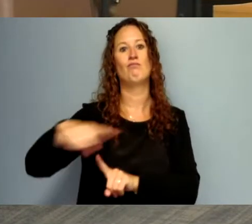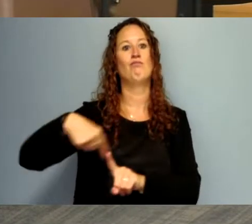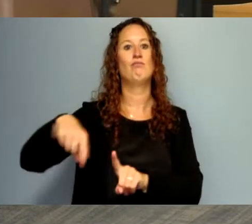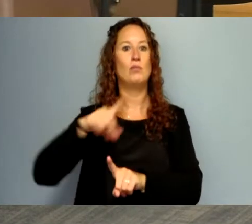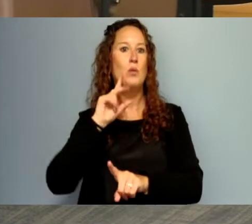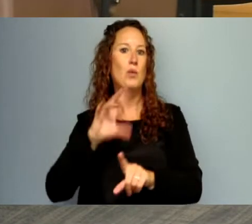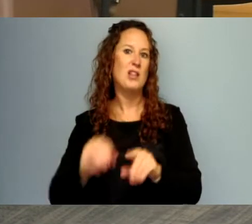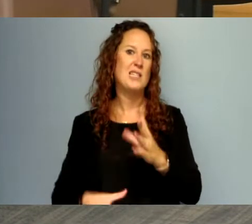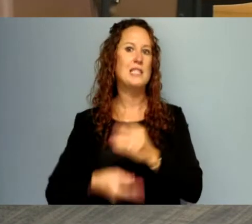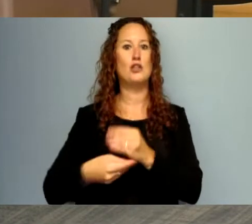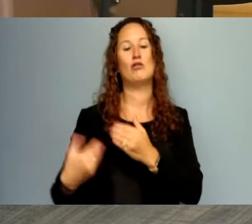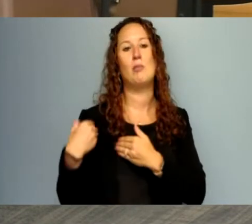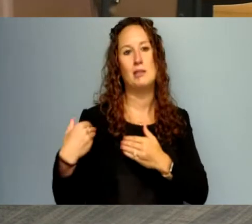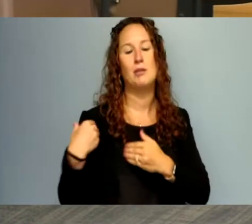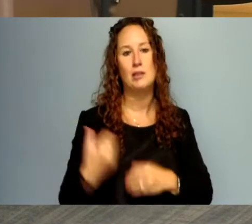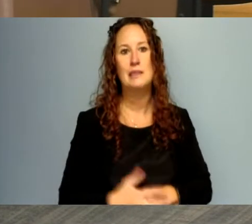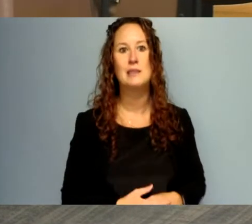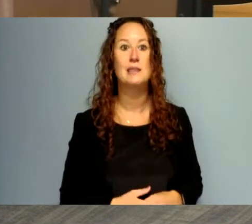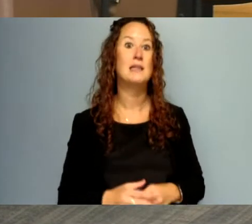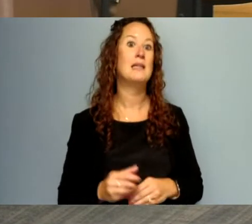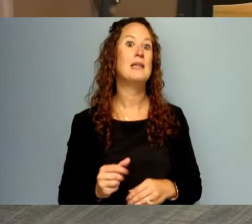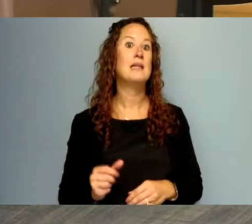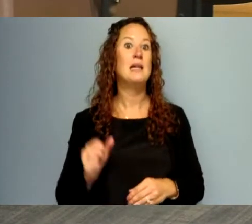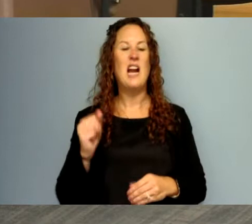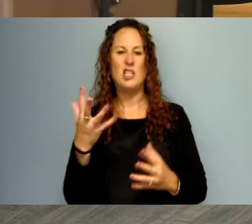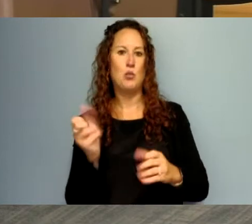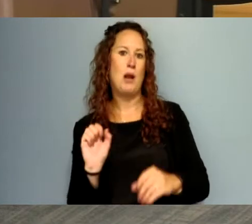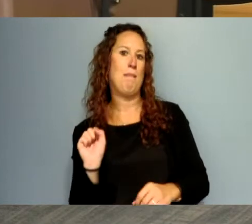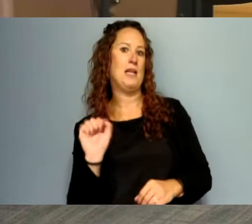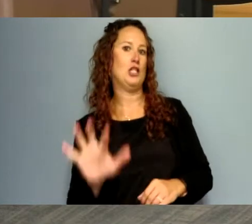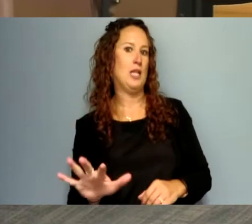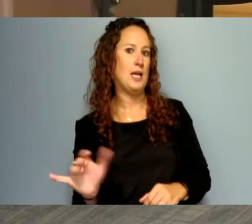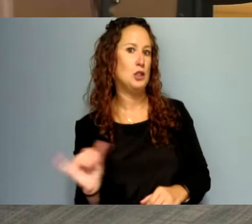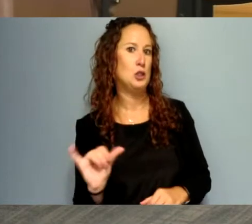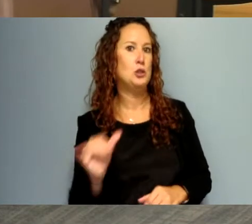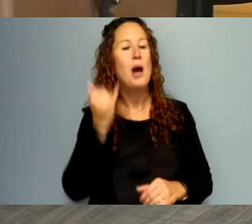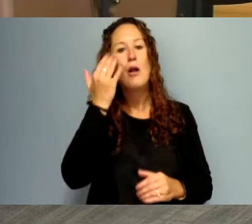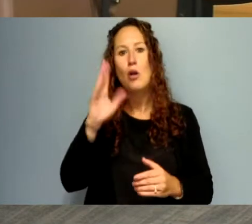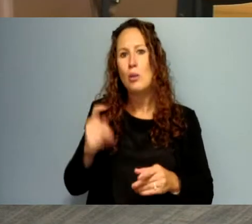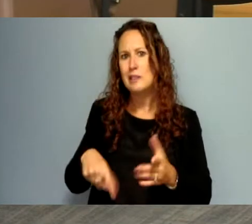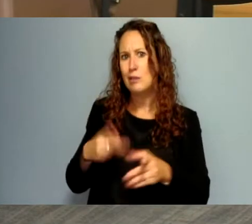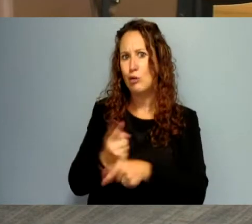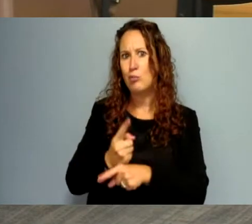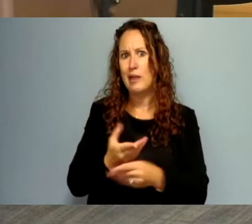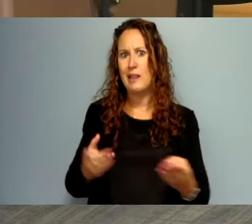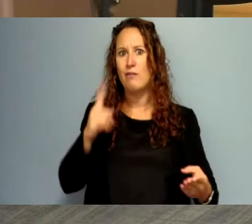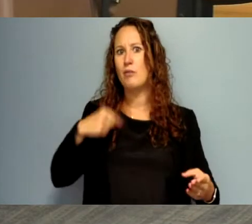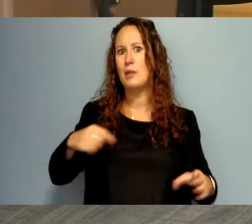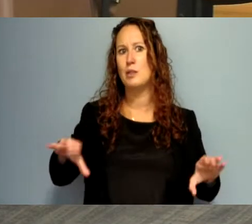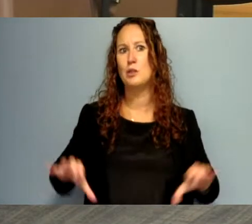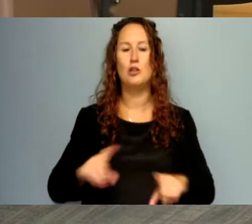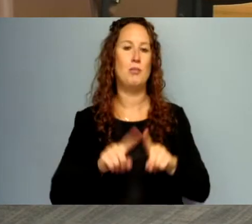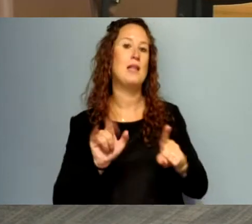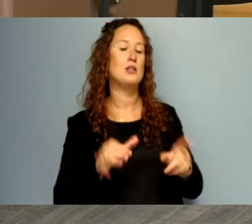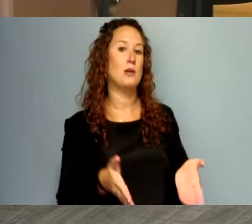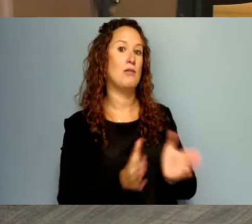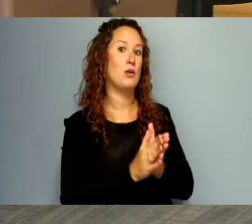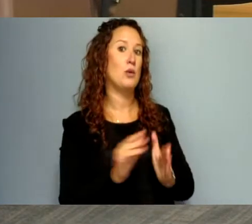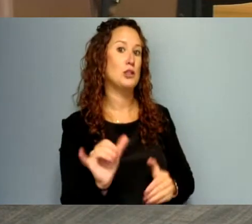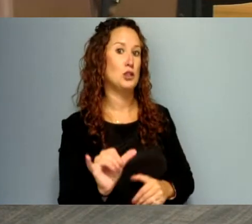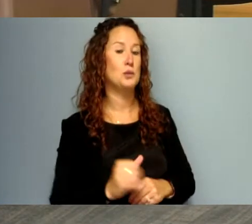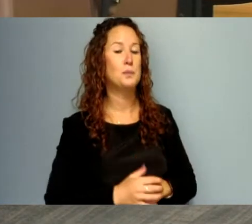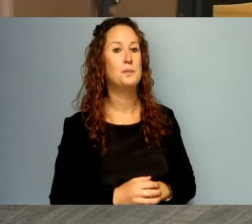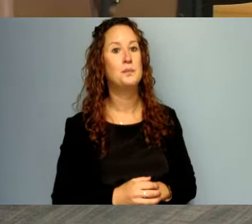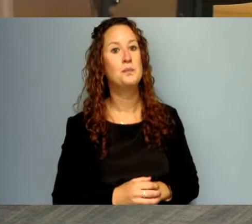additional responsibilities. But I just wanted to mention that. I don't know if that's the appropriate thing to do here, but we would be requesting that as well.